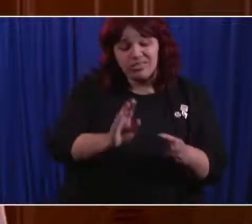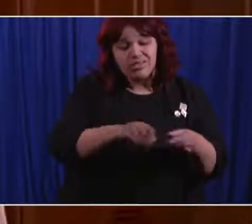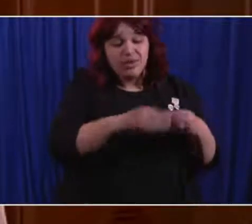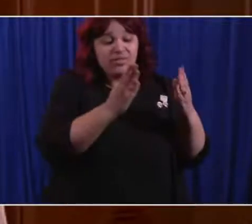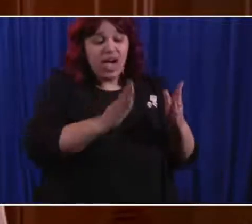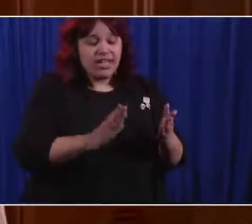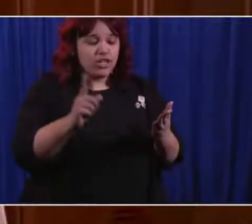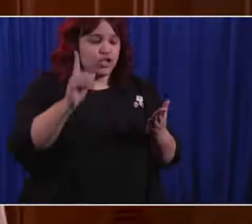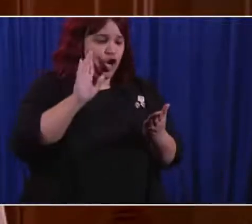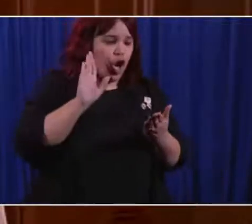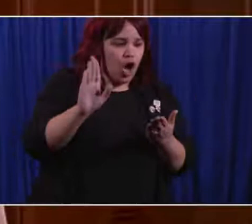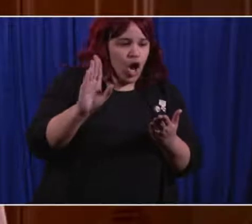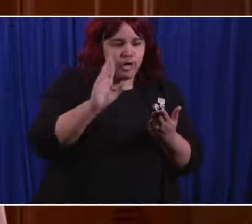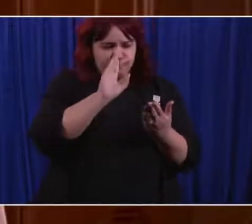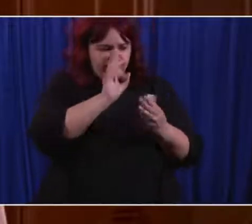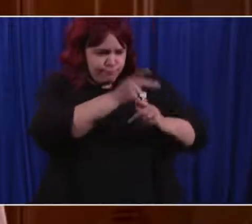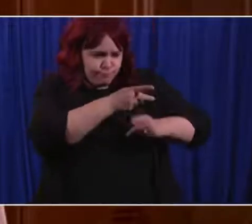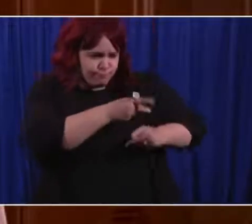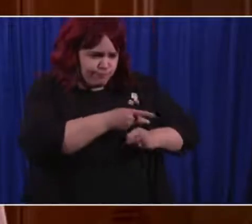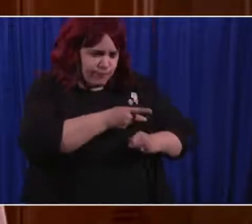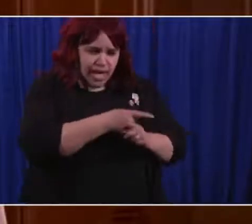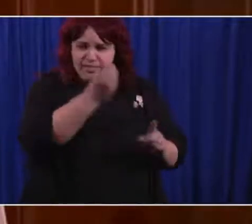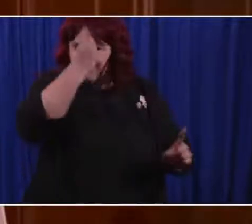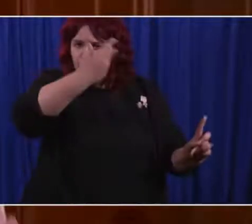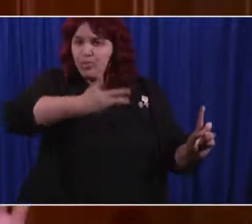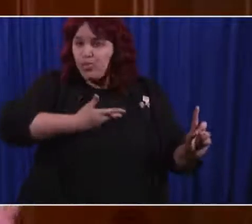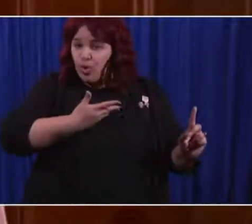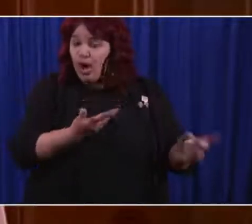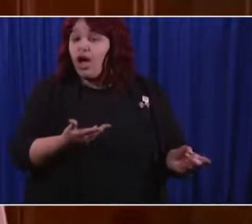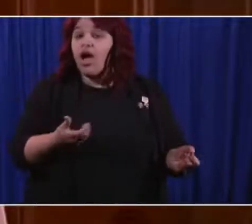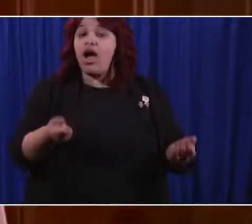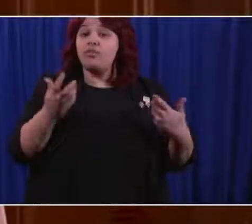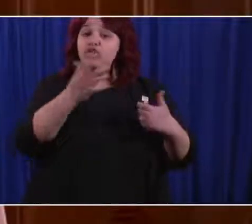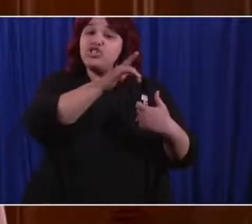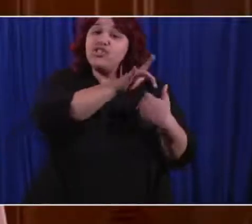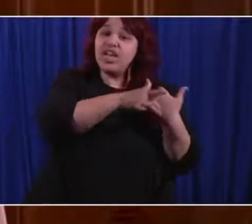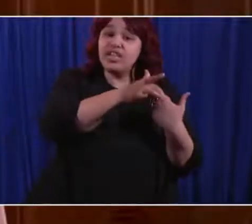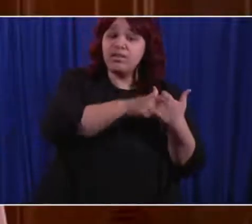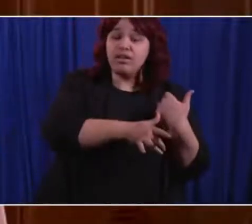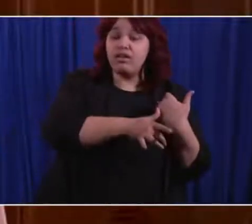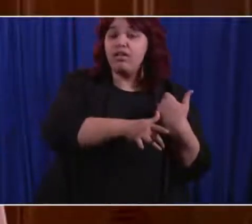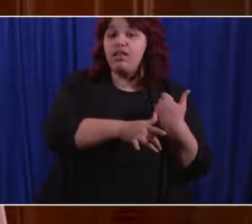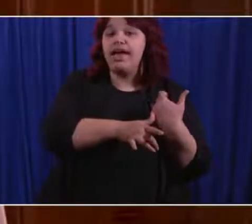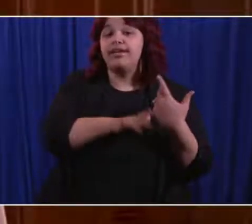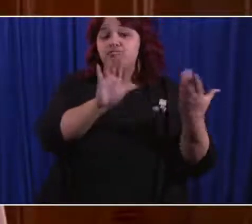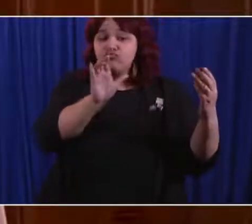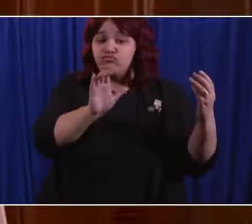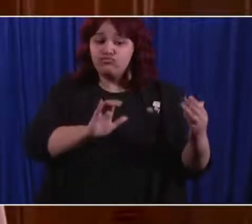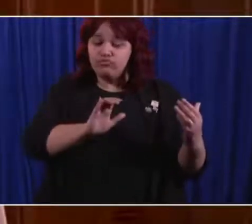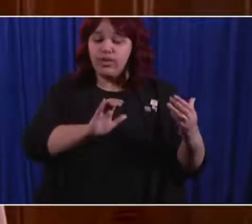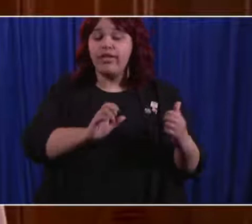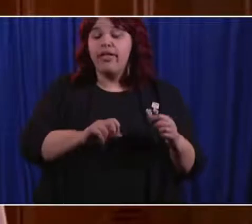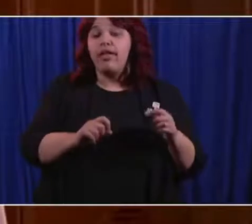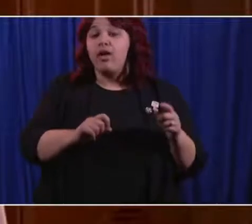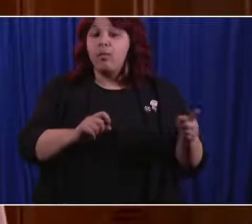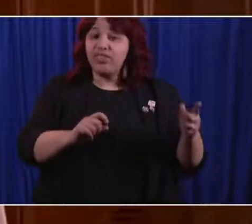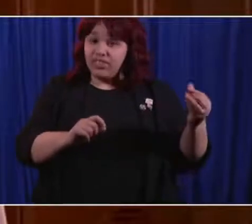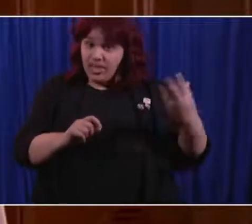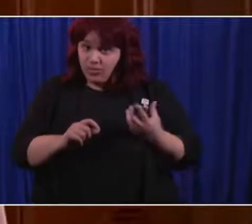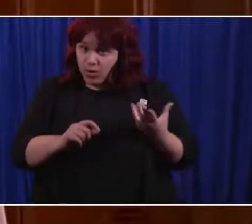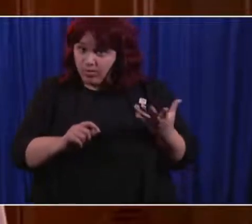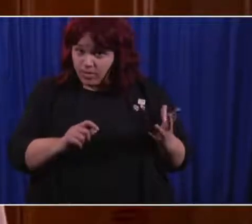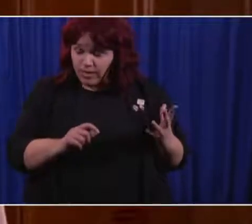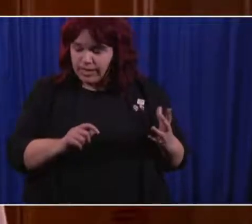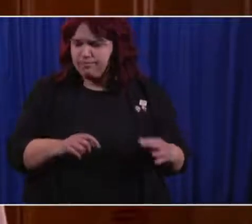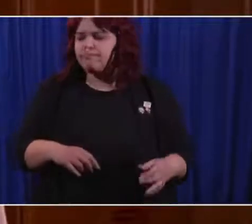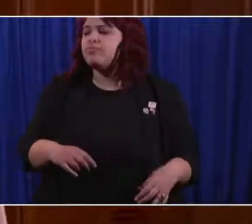the supply, they're seeing the demand, and they get a feel for this. What they have told me is it usually takes about 2 weeks once you open